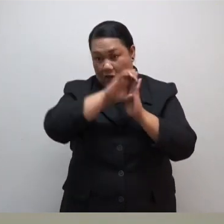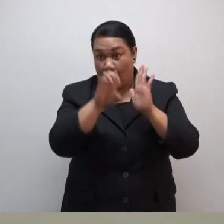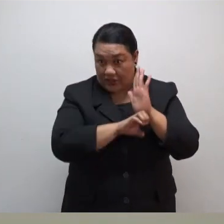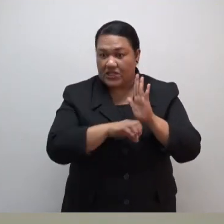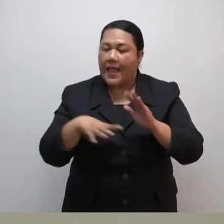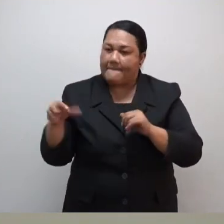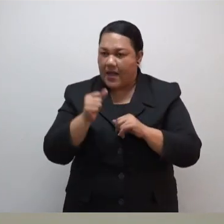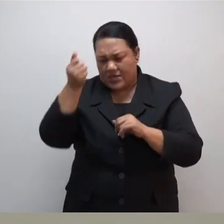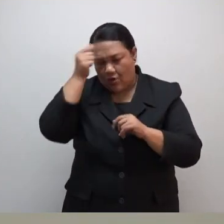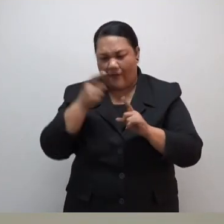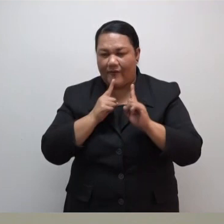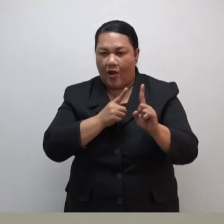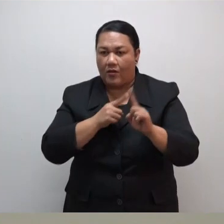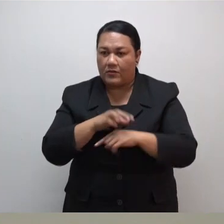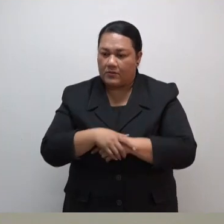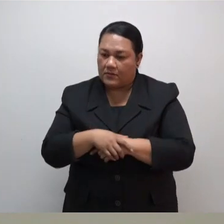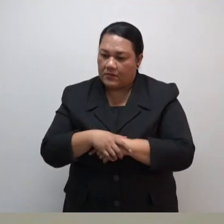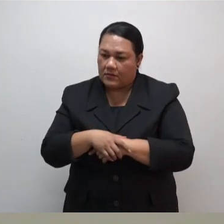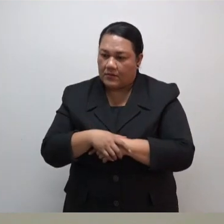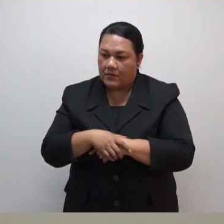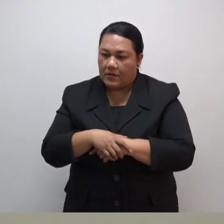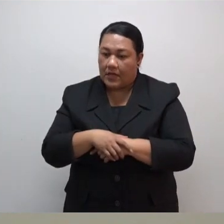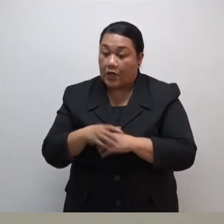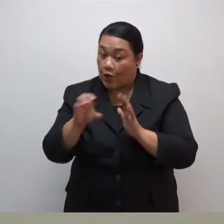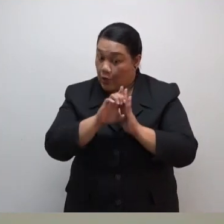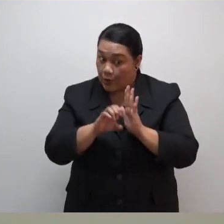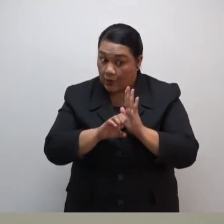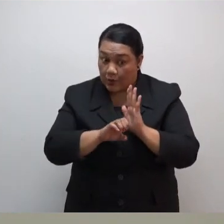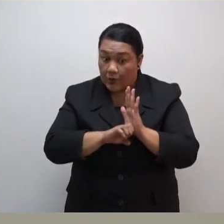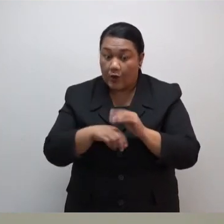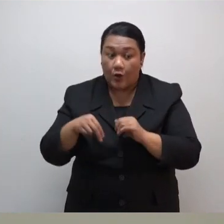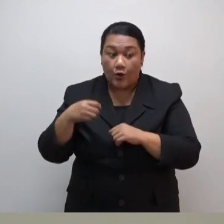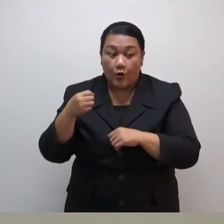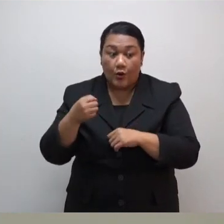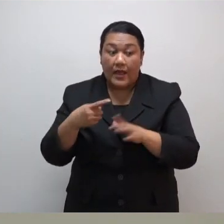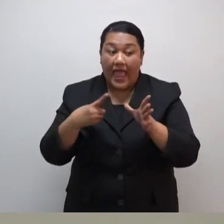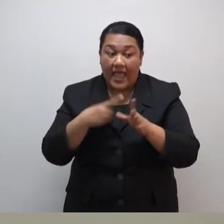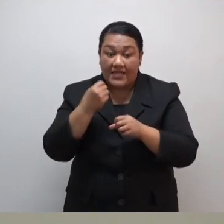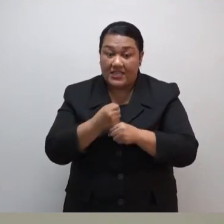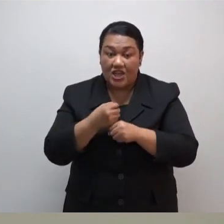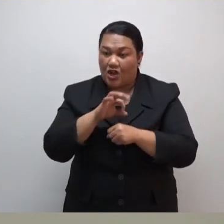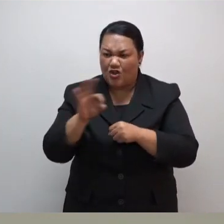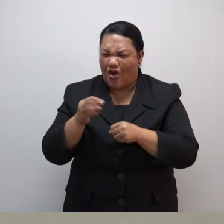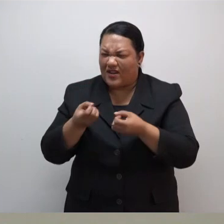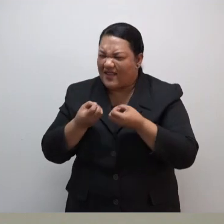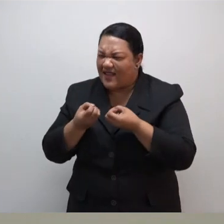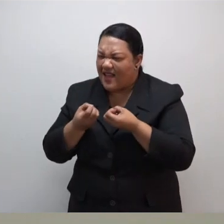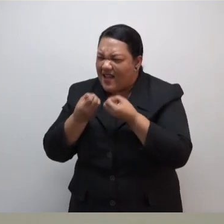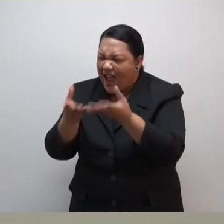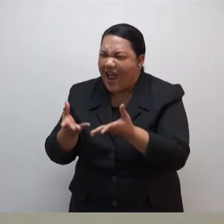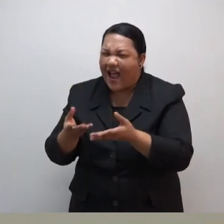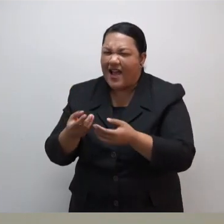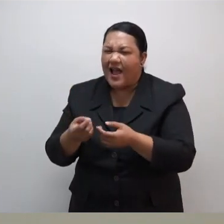independent. Anybody who knows about the constitution in Fiji knows that the Attorney-General's office does not deal in criminal matters.